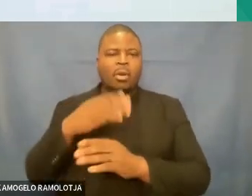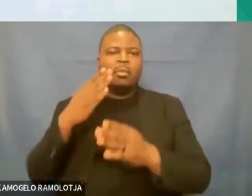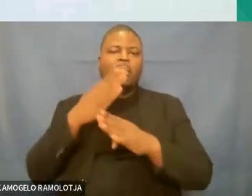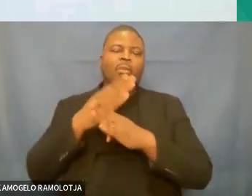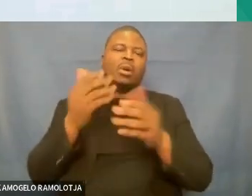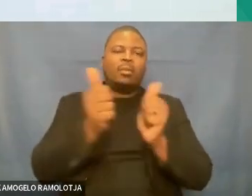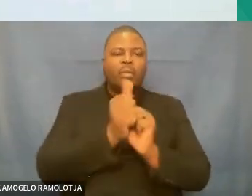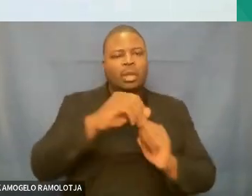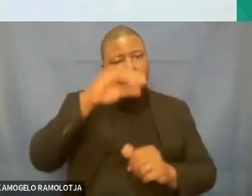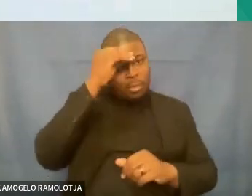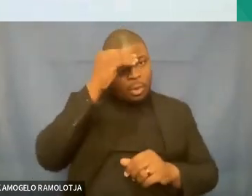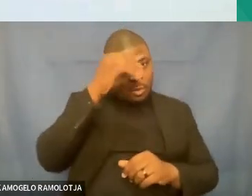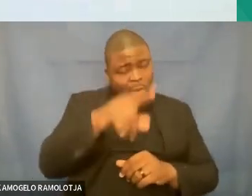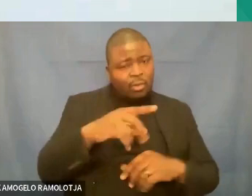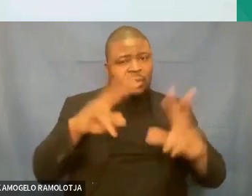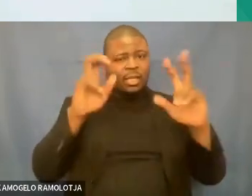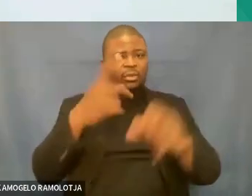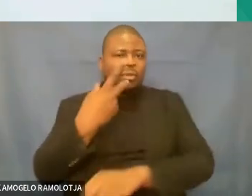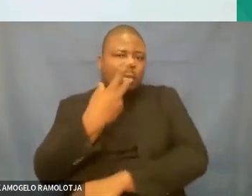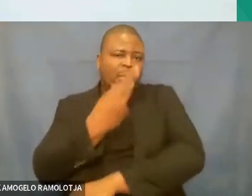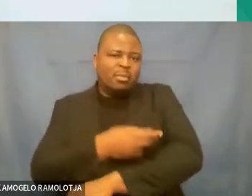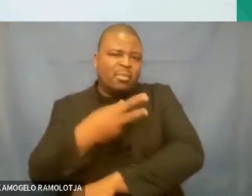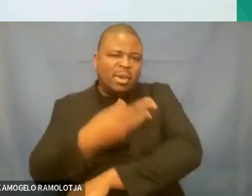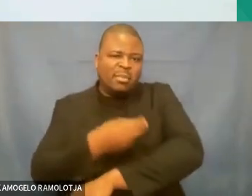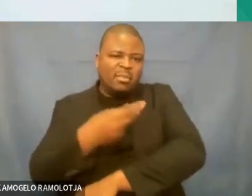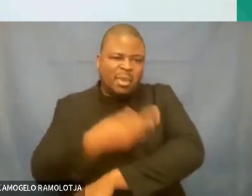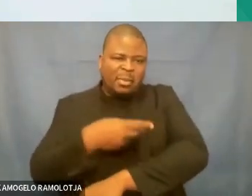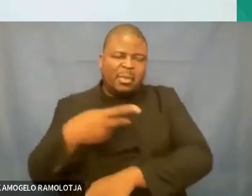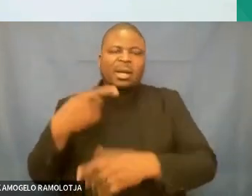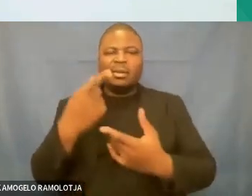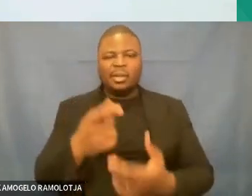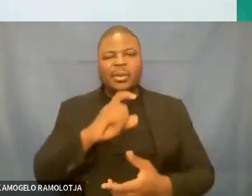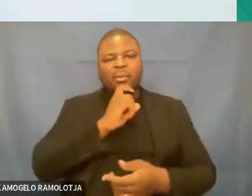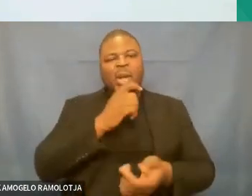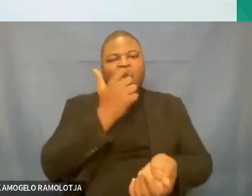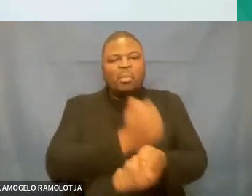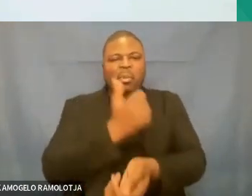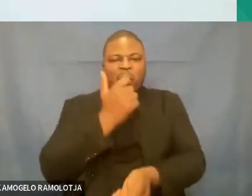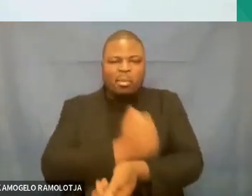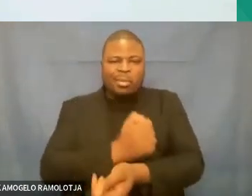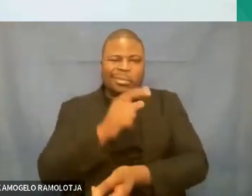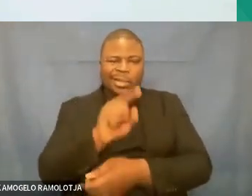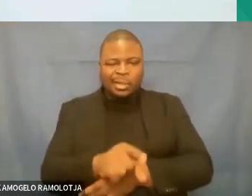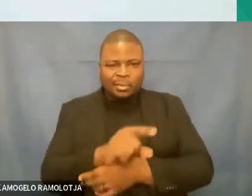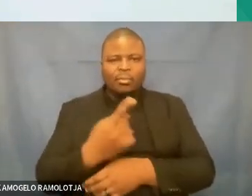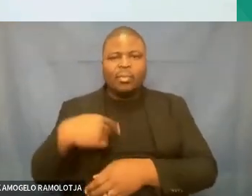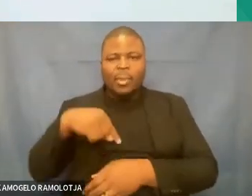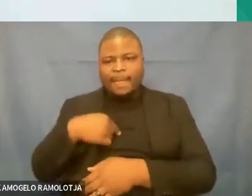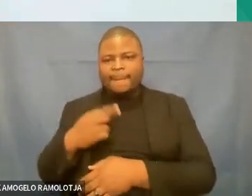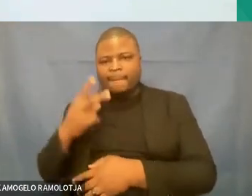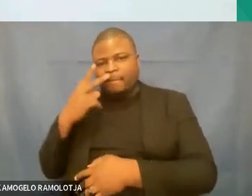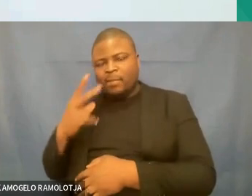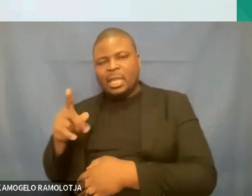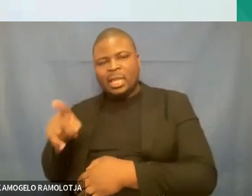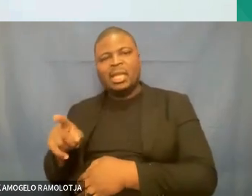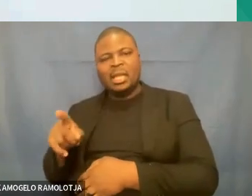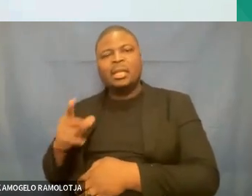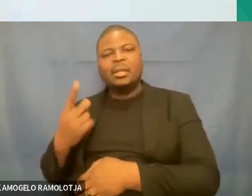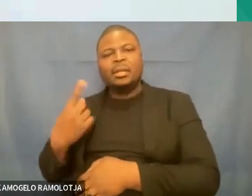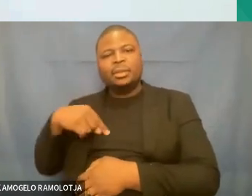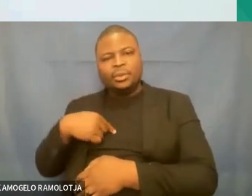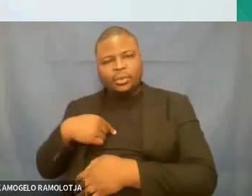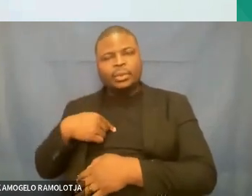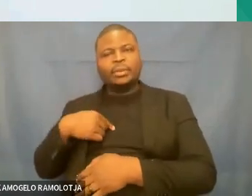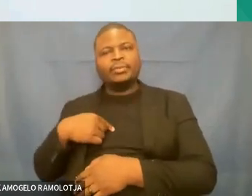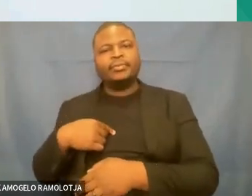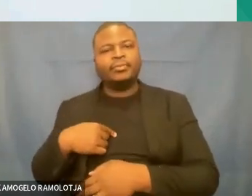and syringes. And we found a very strong ally in the South African Police Services that we hope to move towards a national directive around